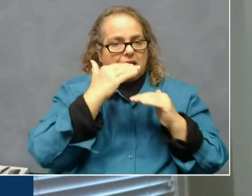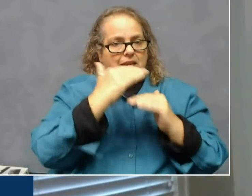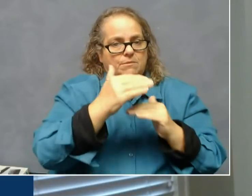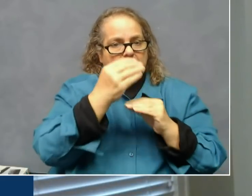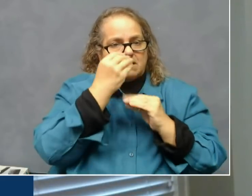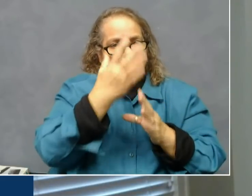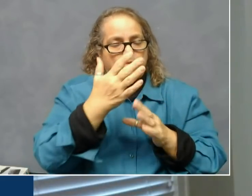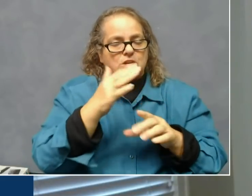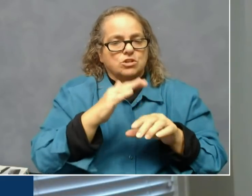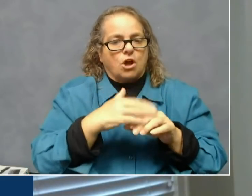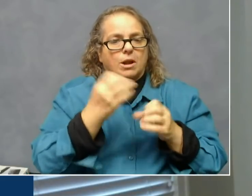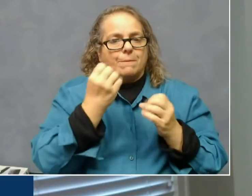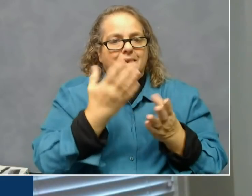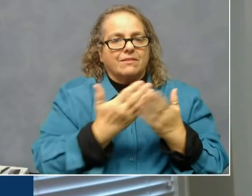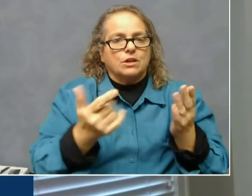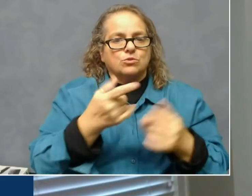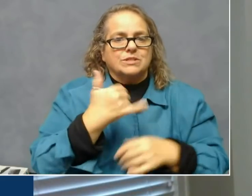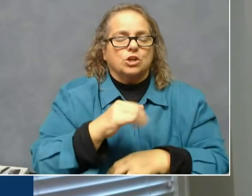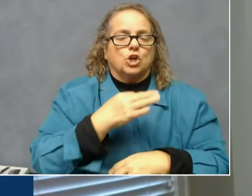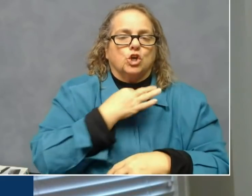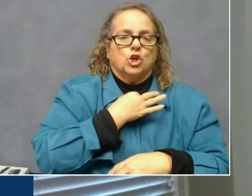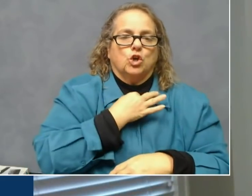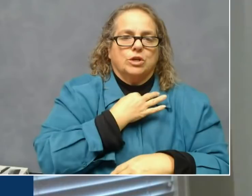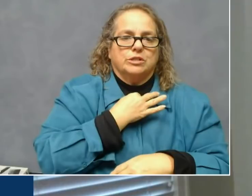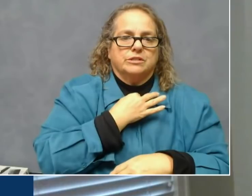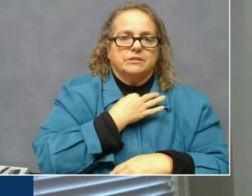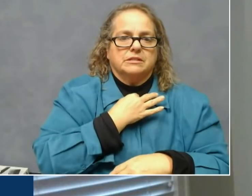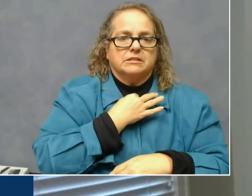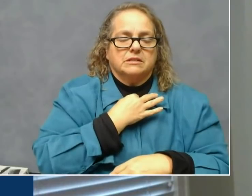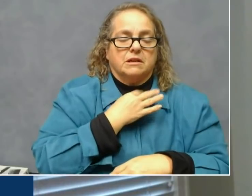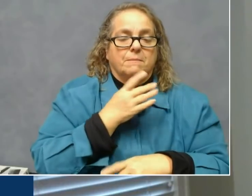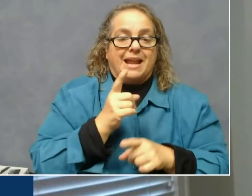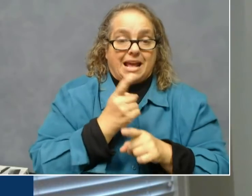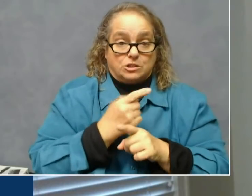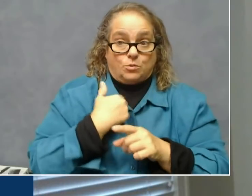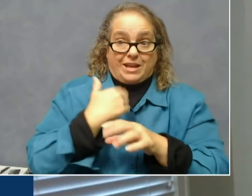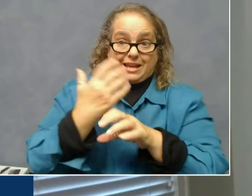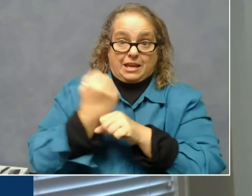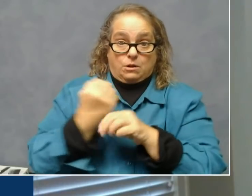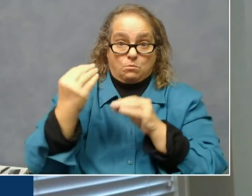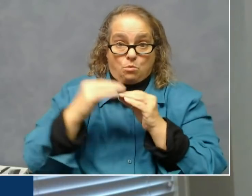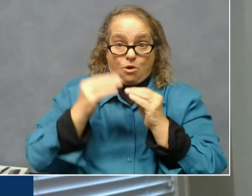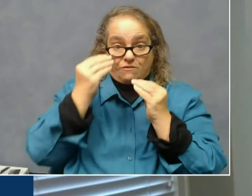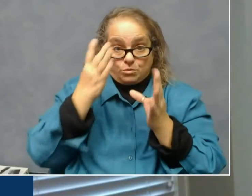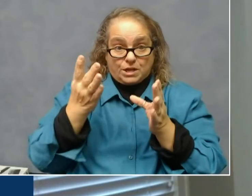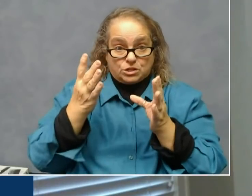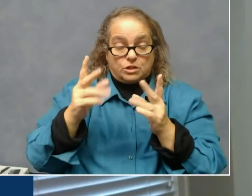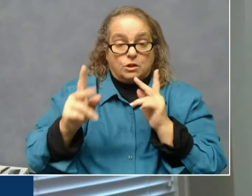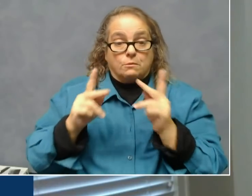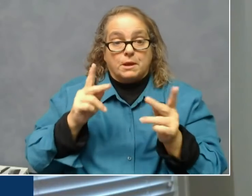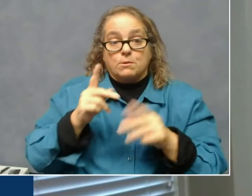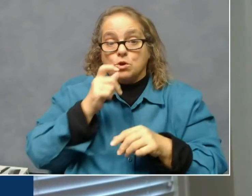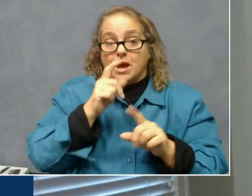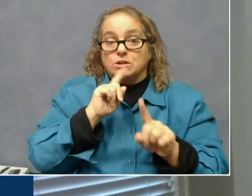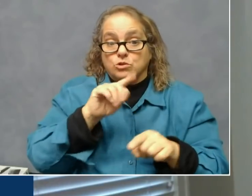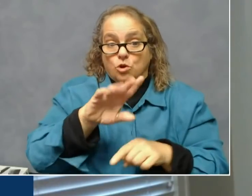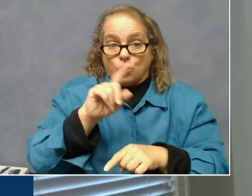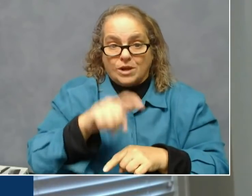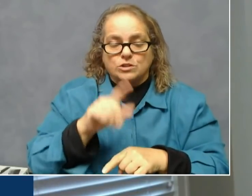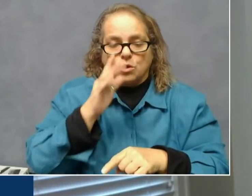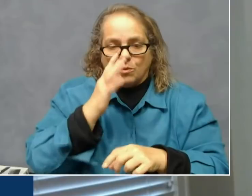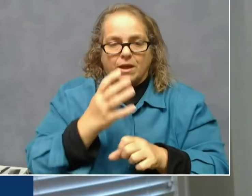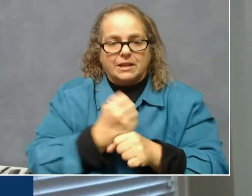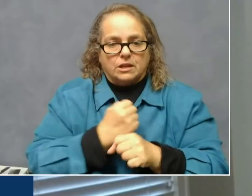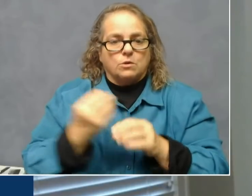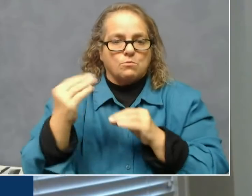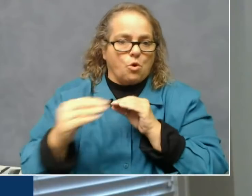about. And as we get more information, the personnel there answering your questions will get progressively more information